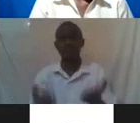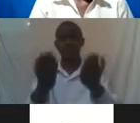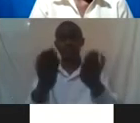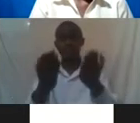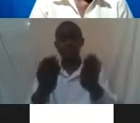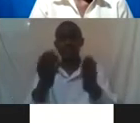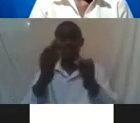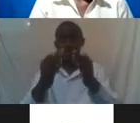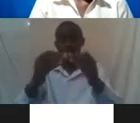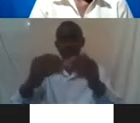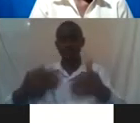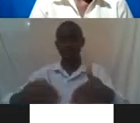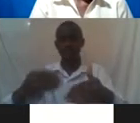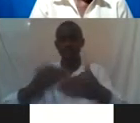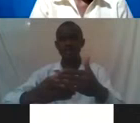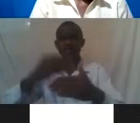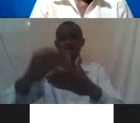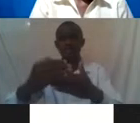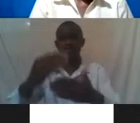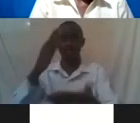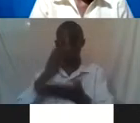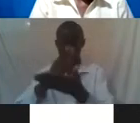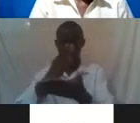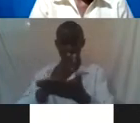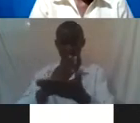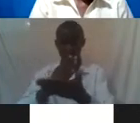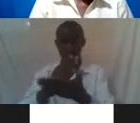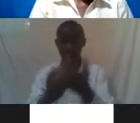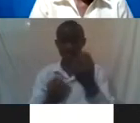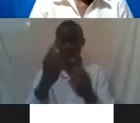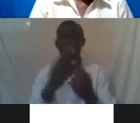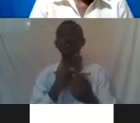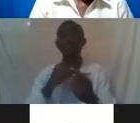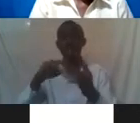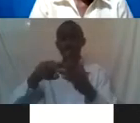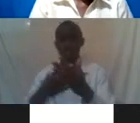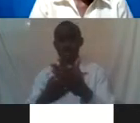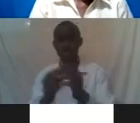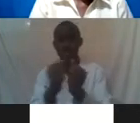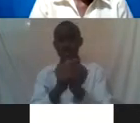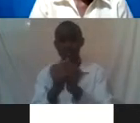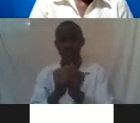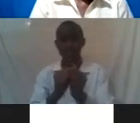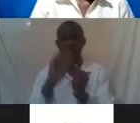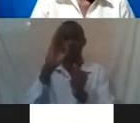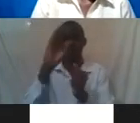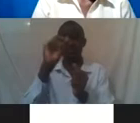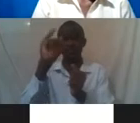actual content issues, I want to begin with the financial matters, content